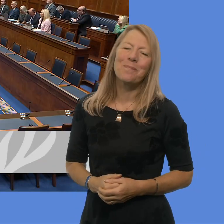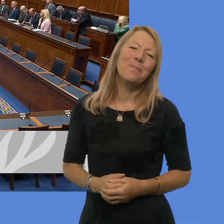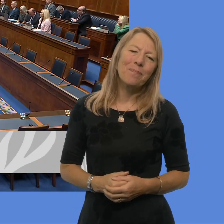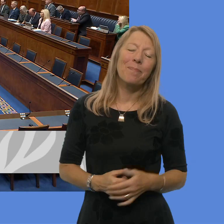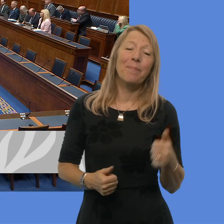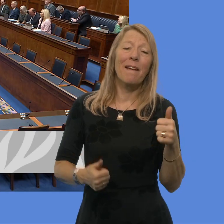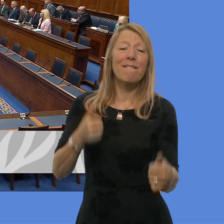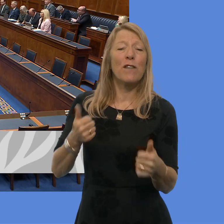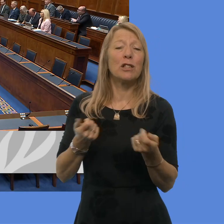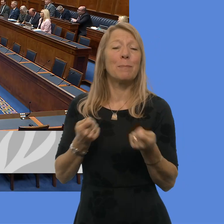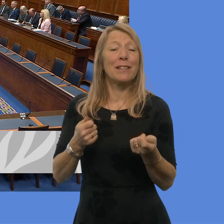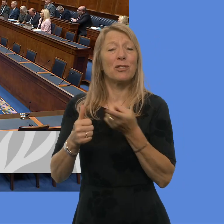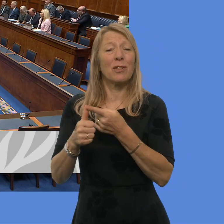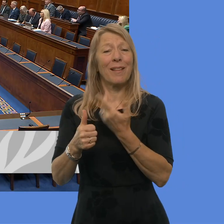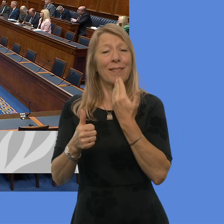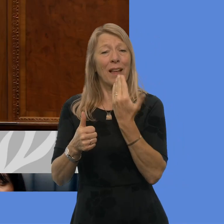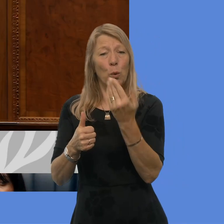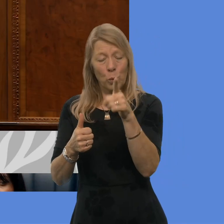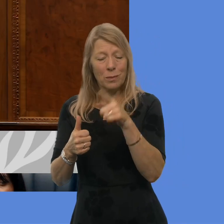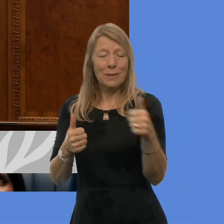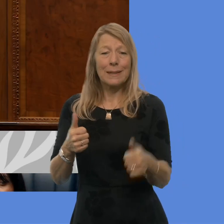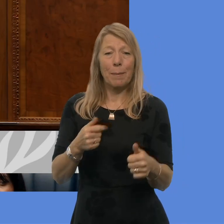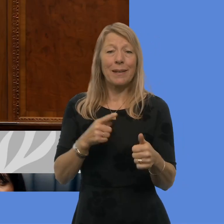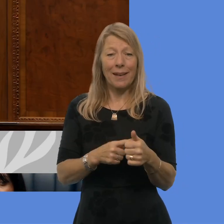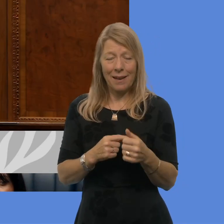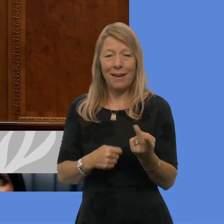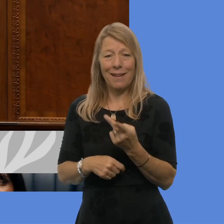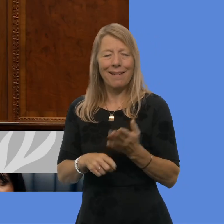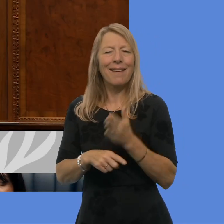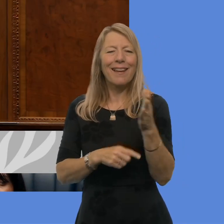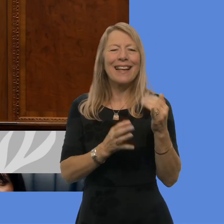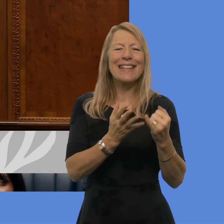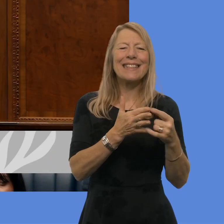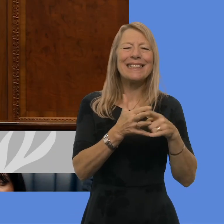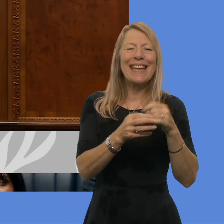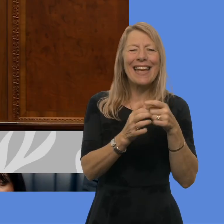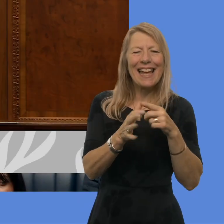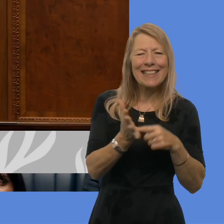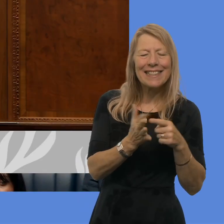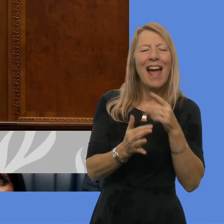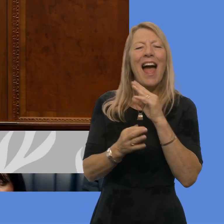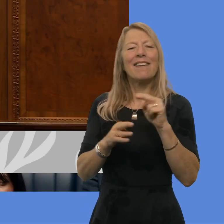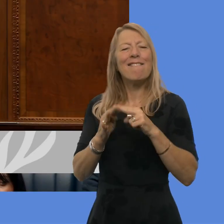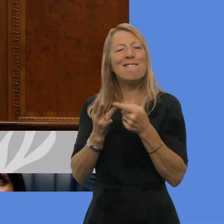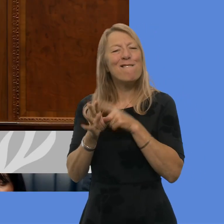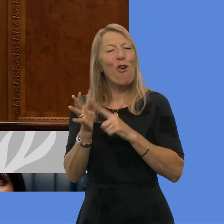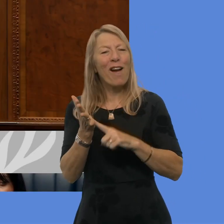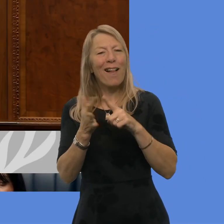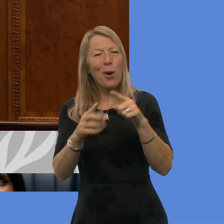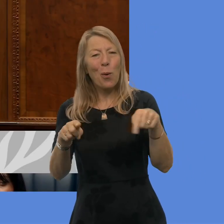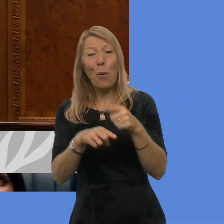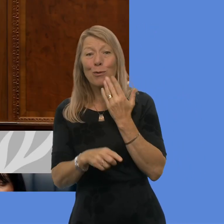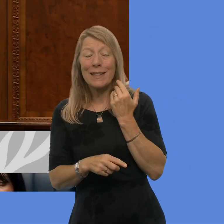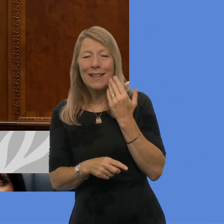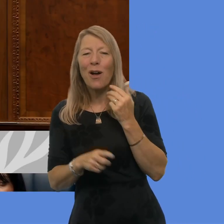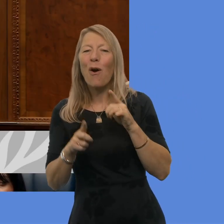Deputy First Minister for your attendance at both Seagate and Foylport recently, and I also want to welcome the North West Leadership Collective who are here